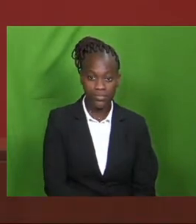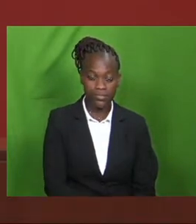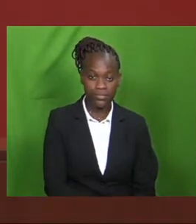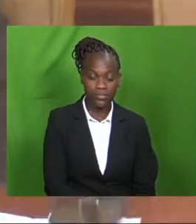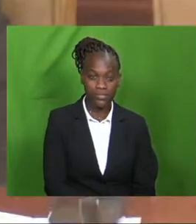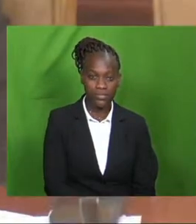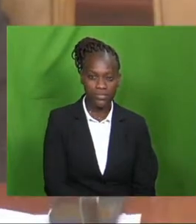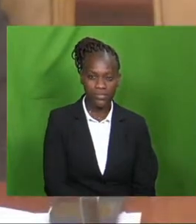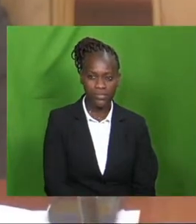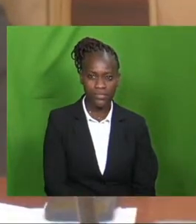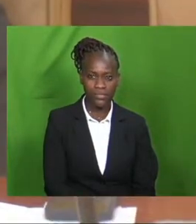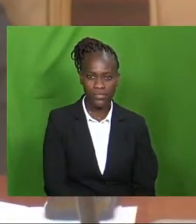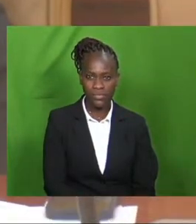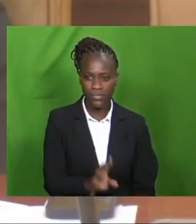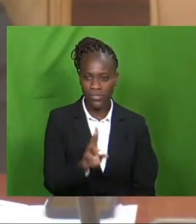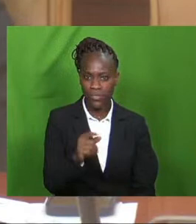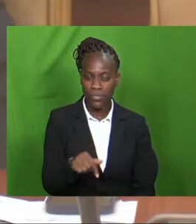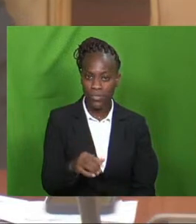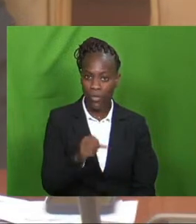Honorable Lady, your mic.